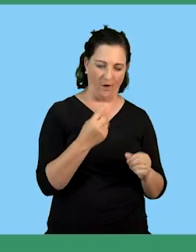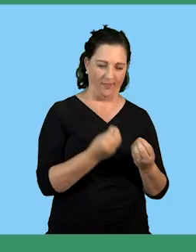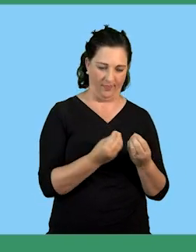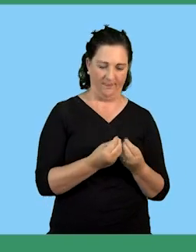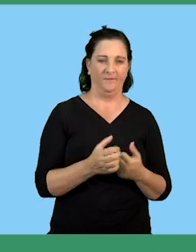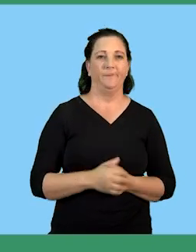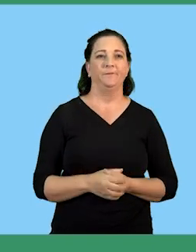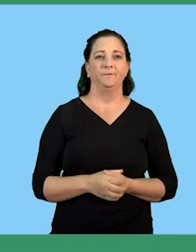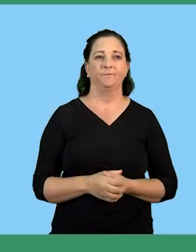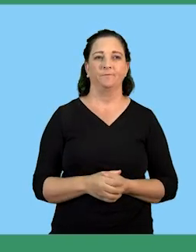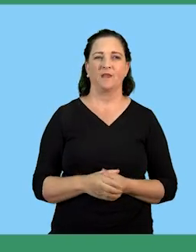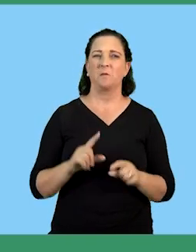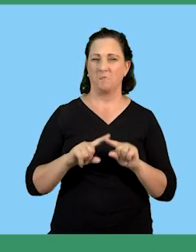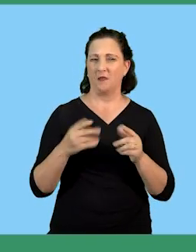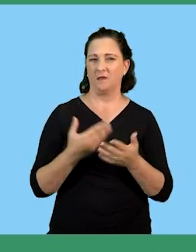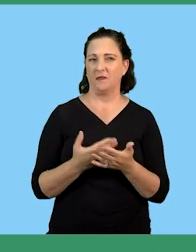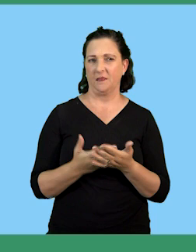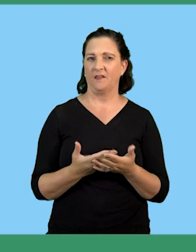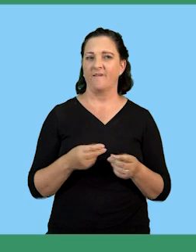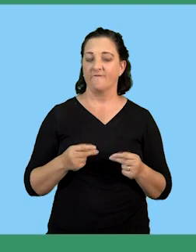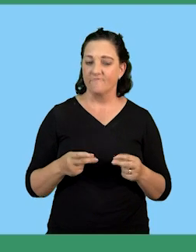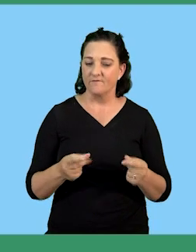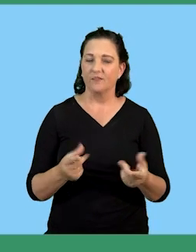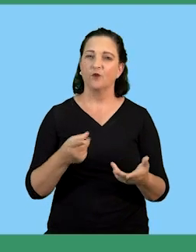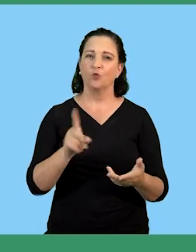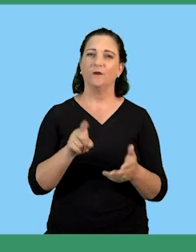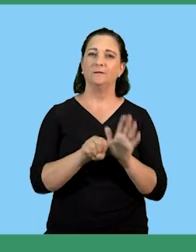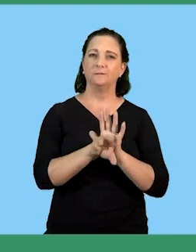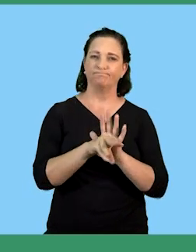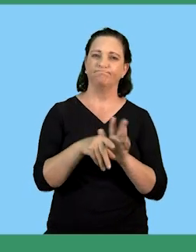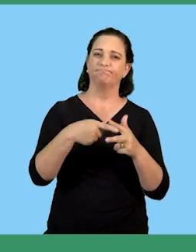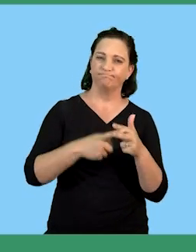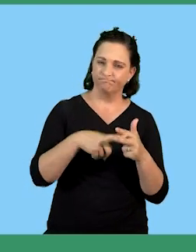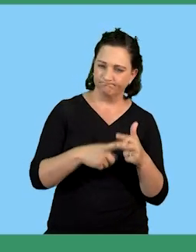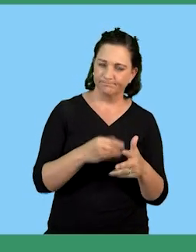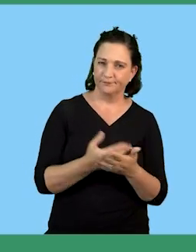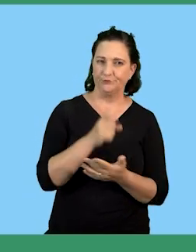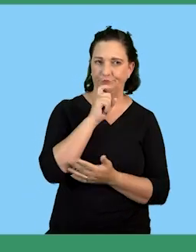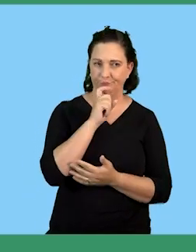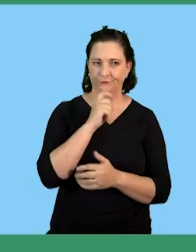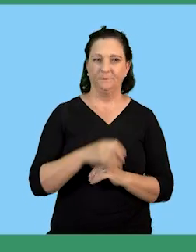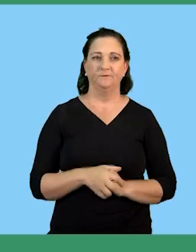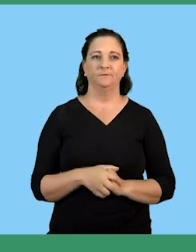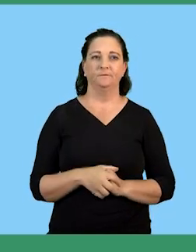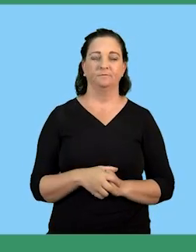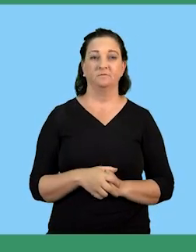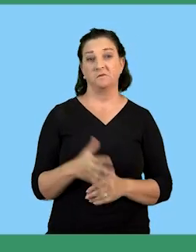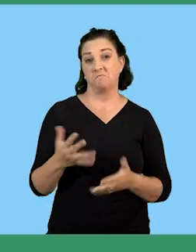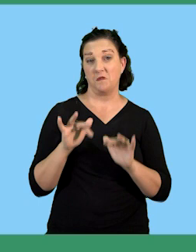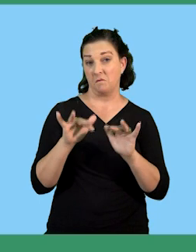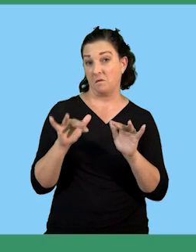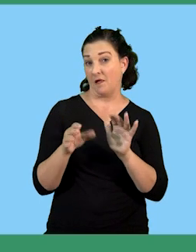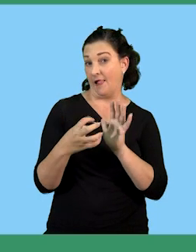flyers, brochures, and handouts, they can be used for an effective marketing tool. They can be used to attract people to